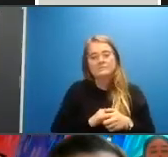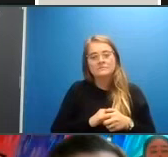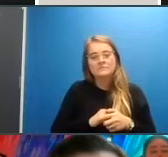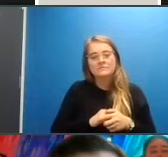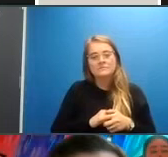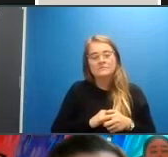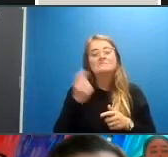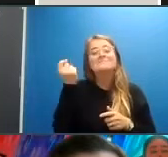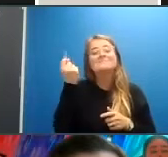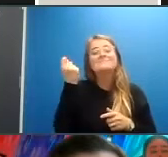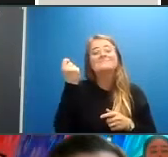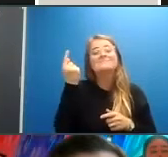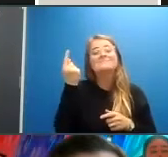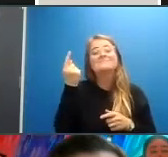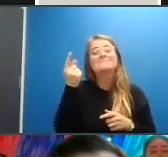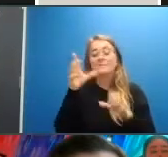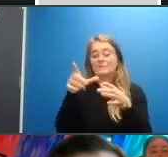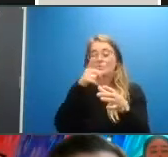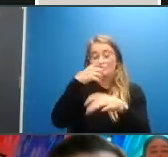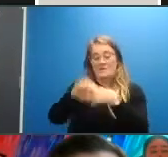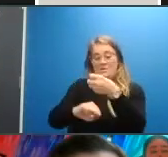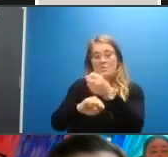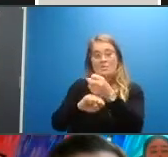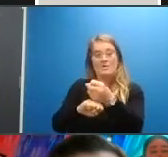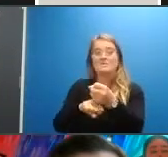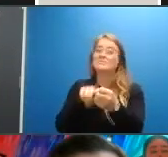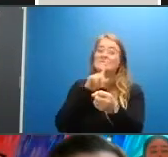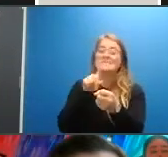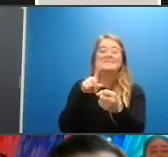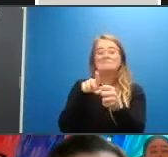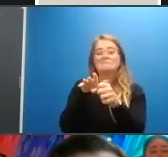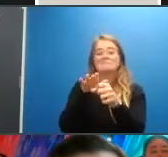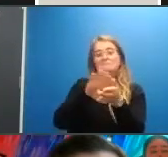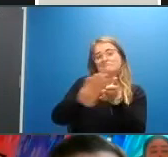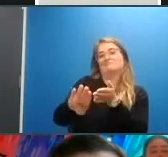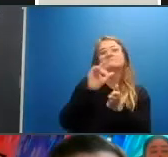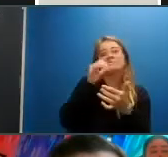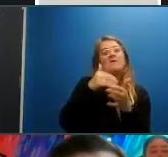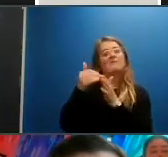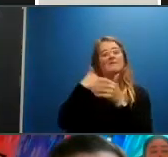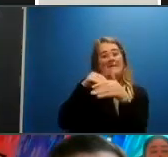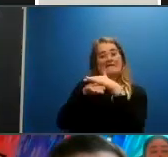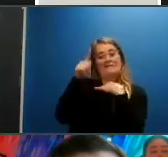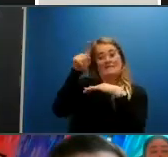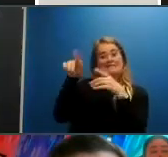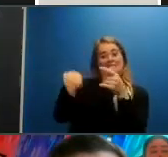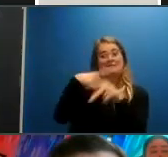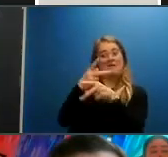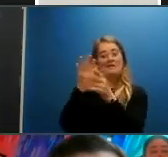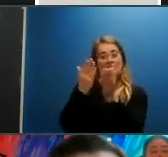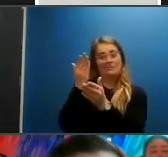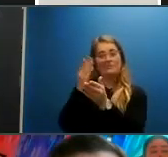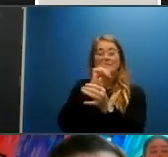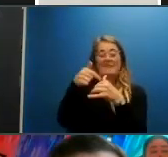We serve a very marginalized population. These folks typically don't have access to this type of service. It's the first time that we've been able to bring